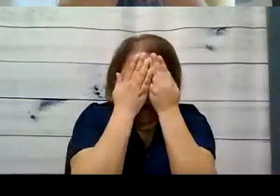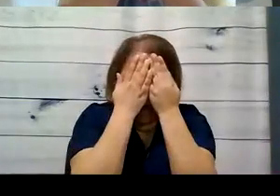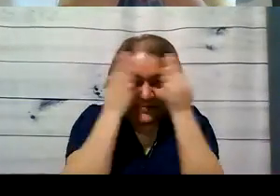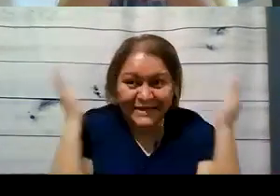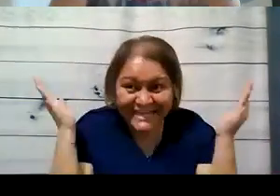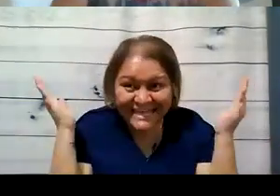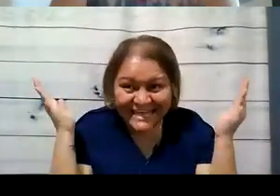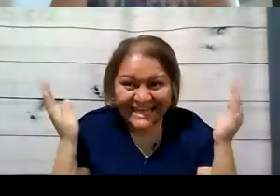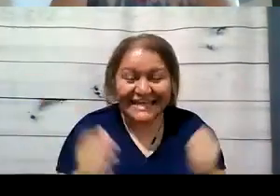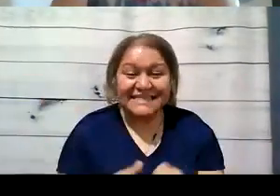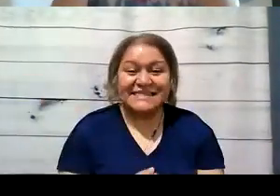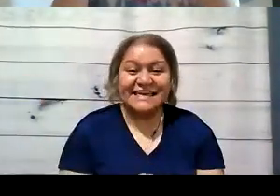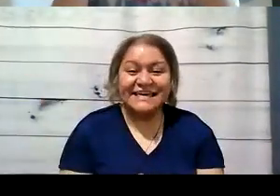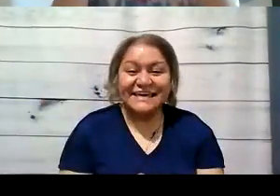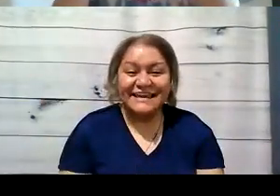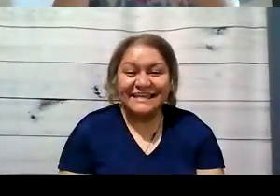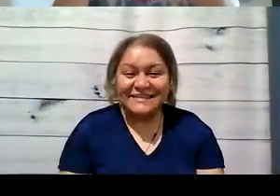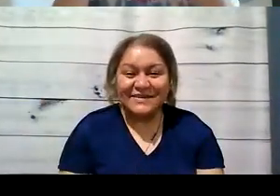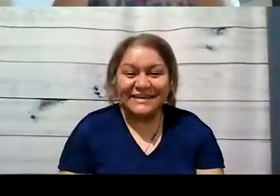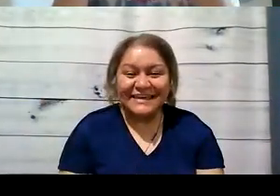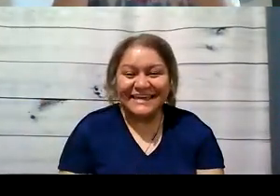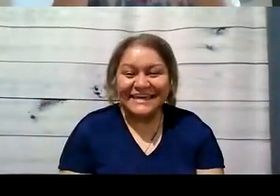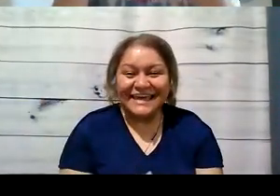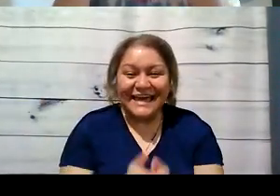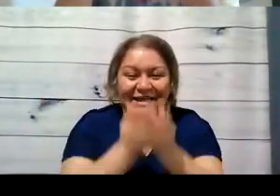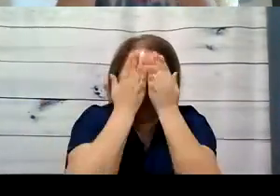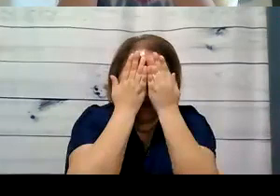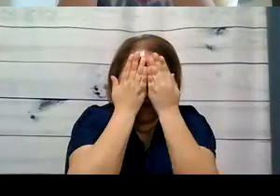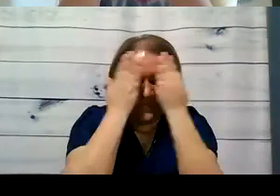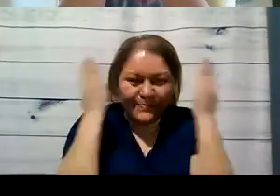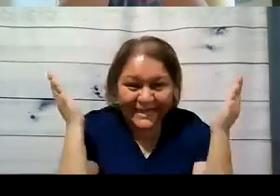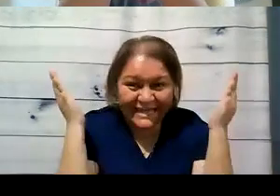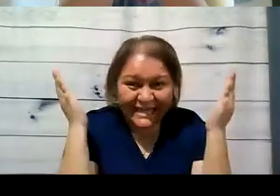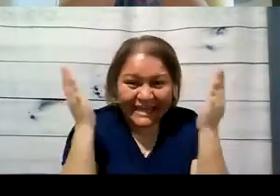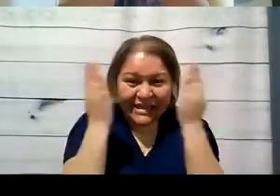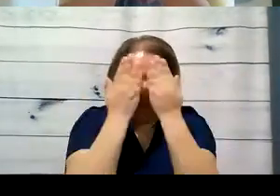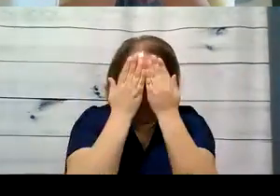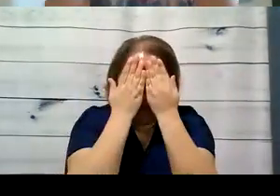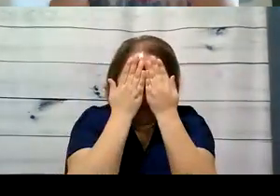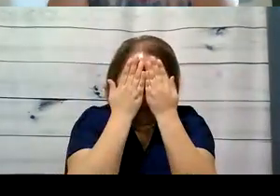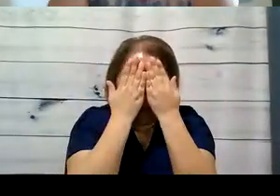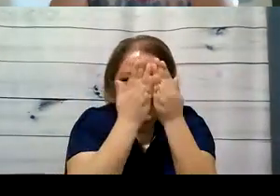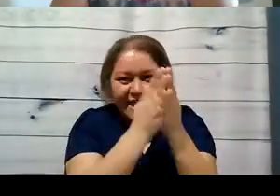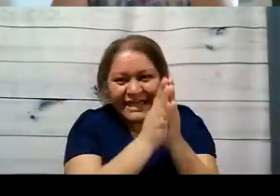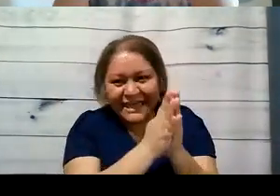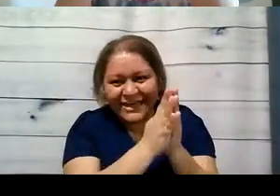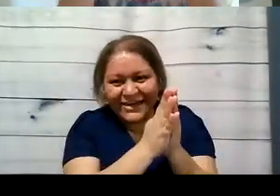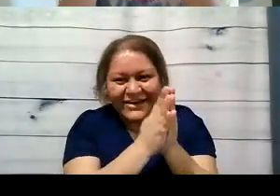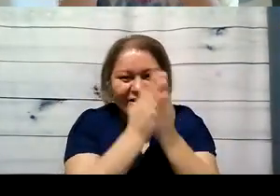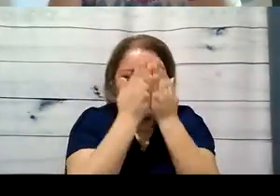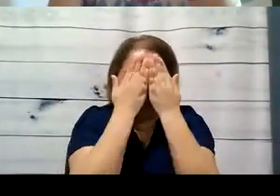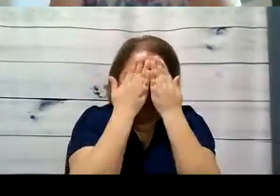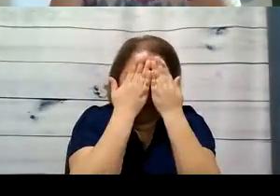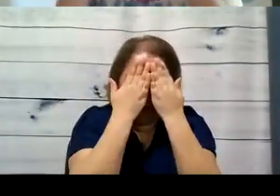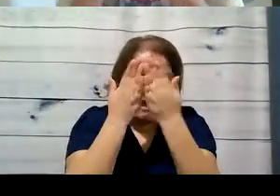out, peek. Sun is peeking out, peek. Peeking